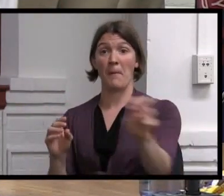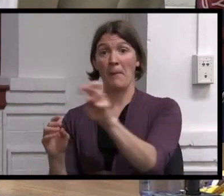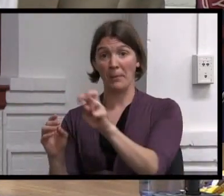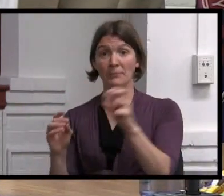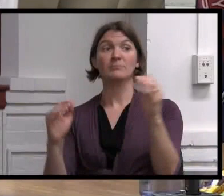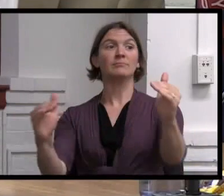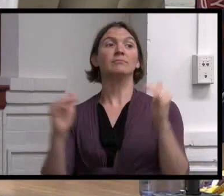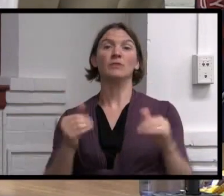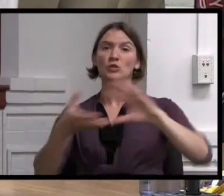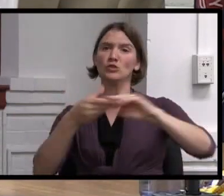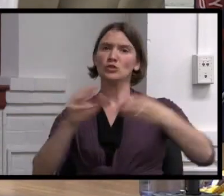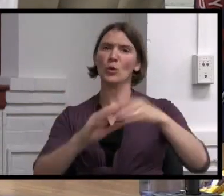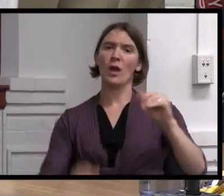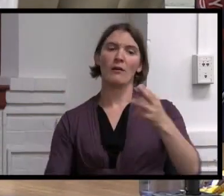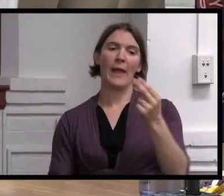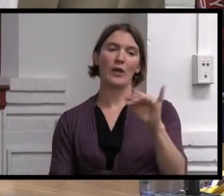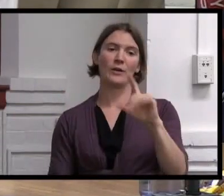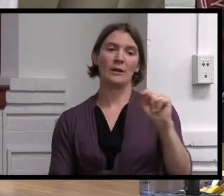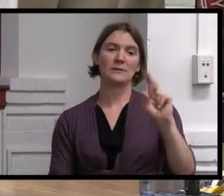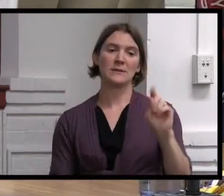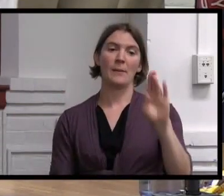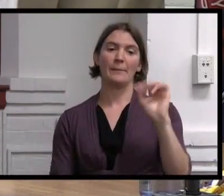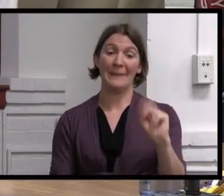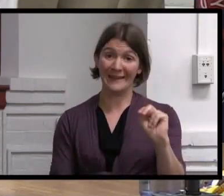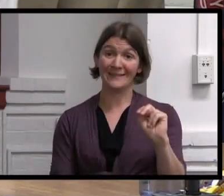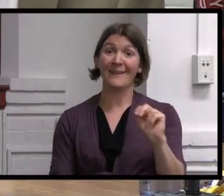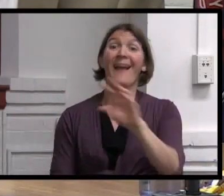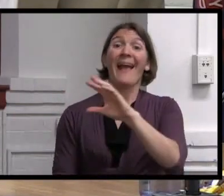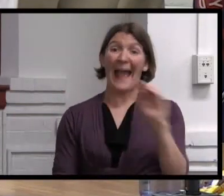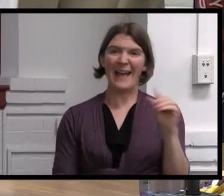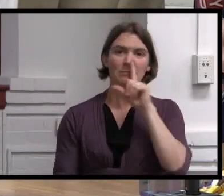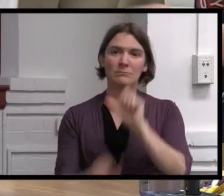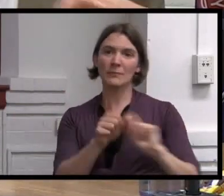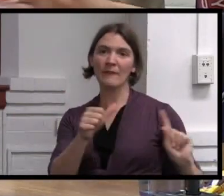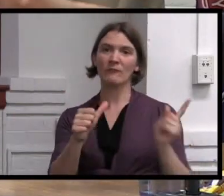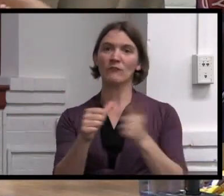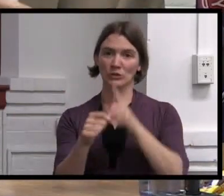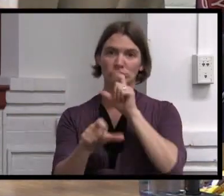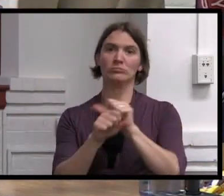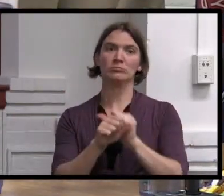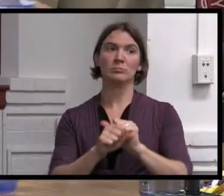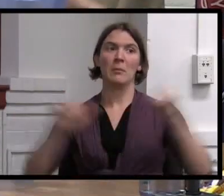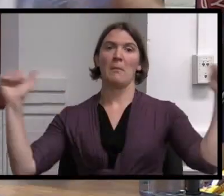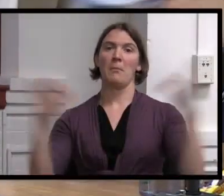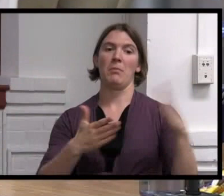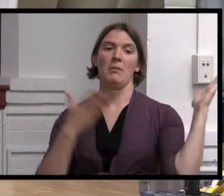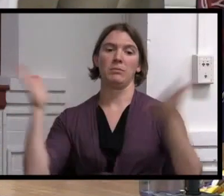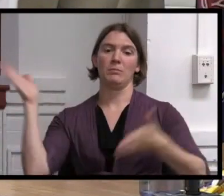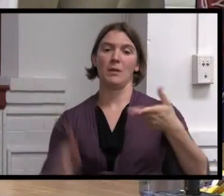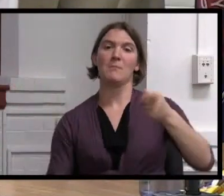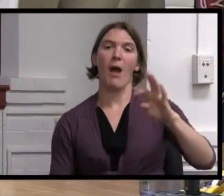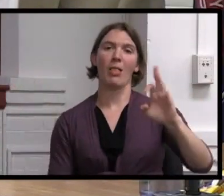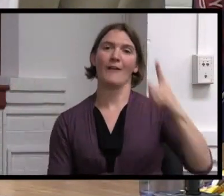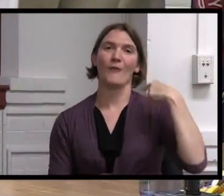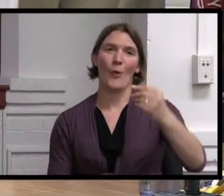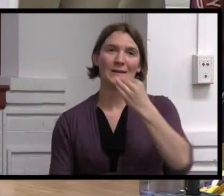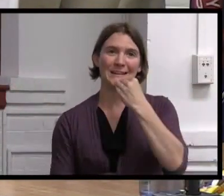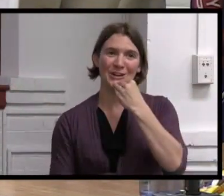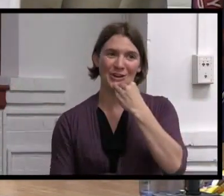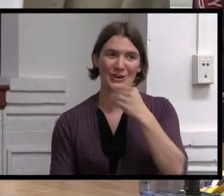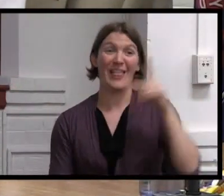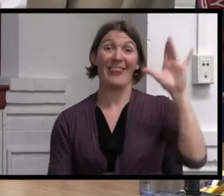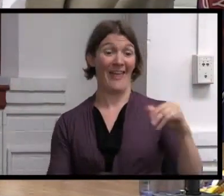the story of Harriet Tubman, as well as its first ever community potluck. The Southern Vermont